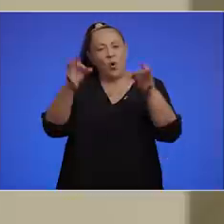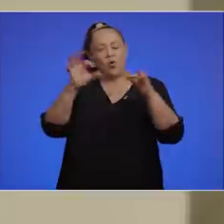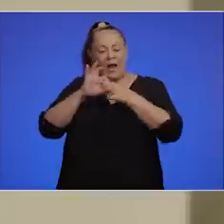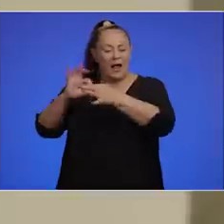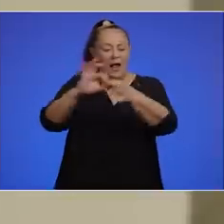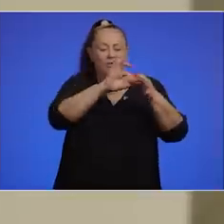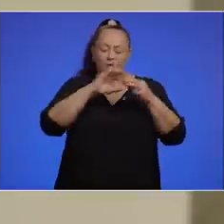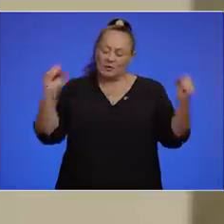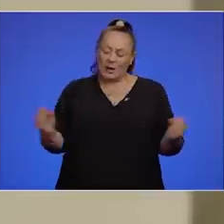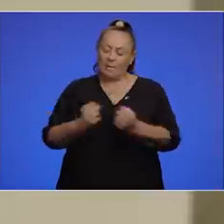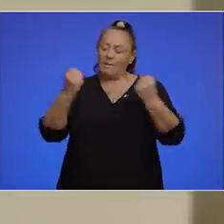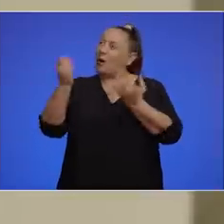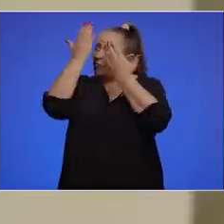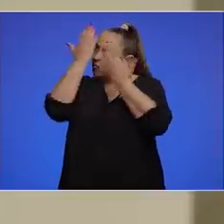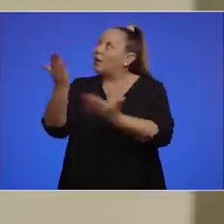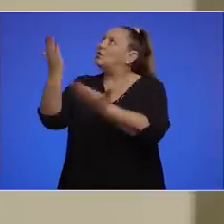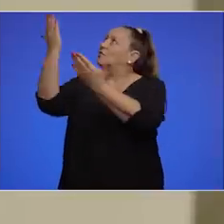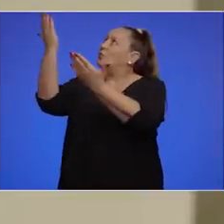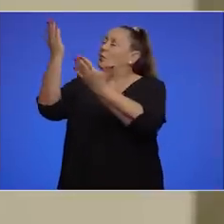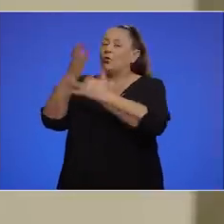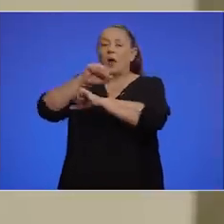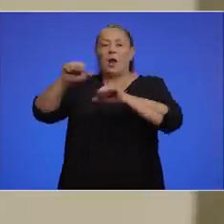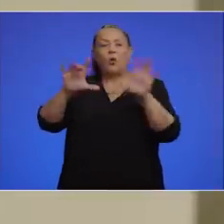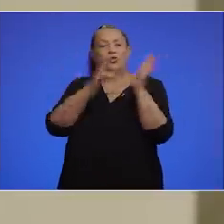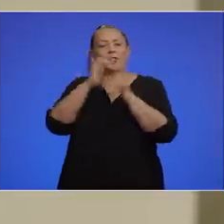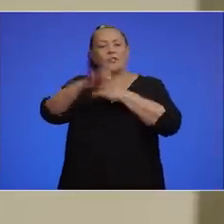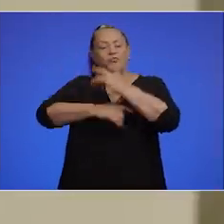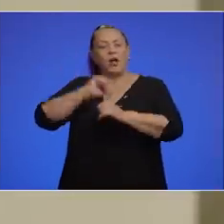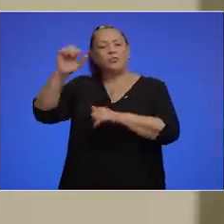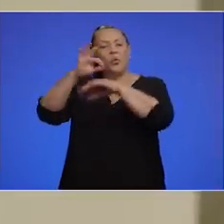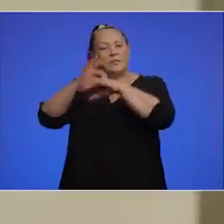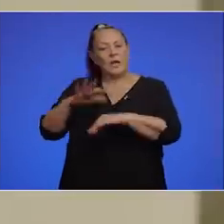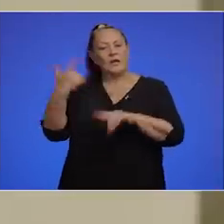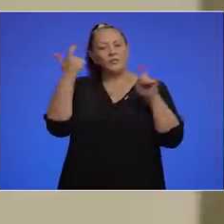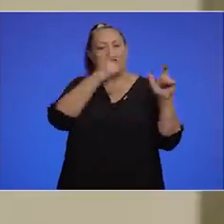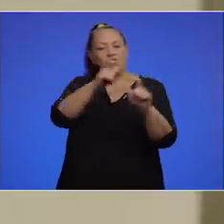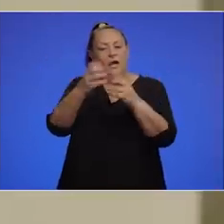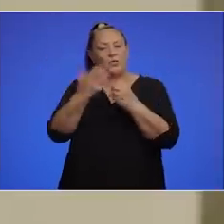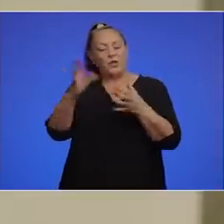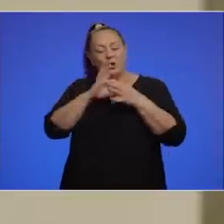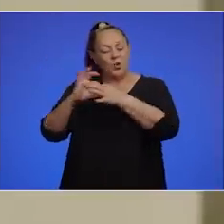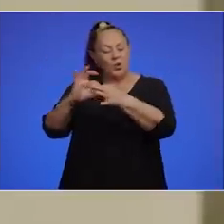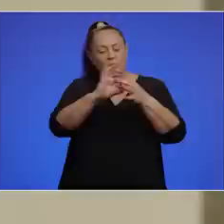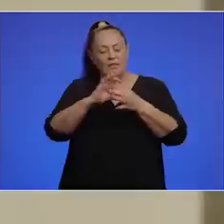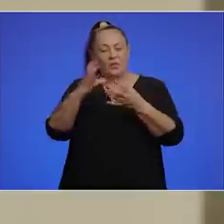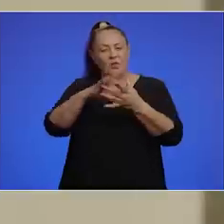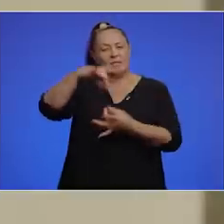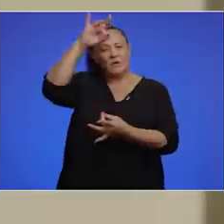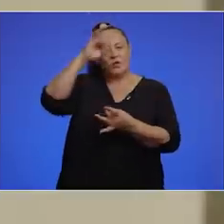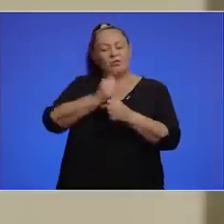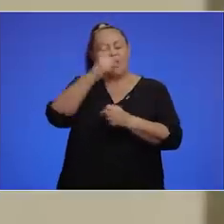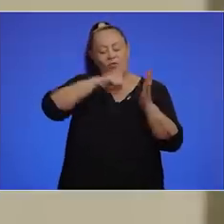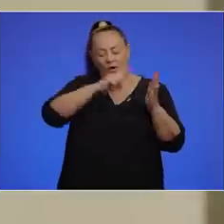unity, powerful in majesty. Through our Lord Jesus Christ, Your Son, who lives and reigns with You in the unity of the Holy Spirit,